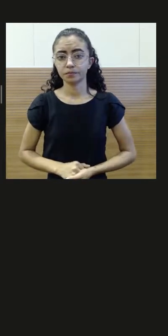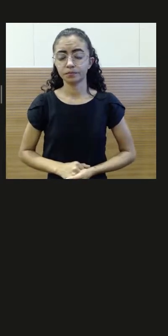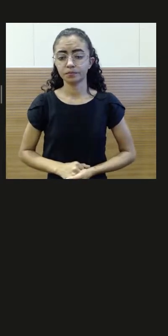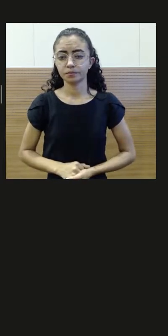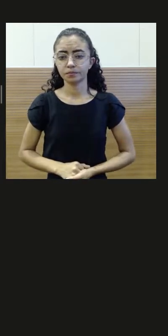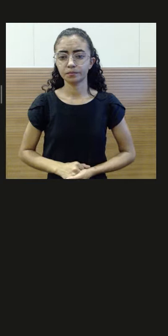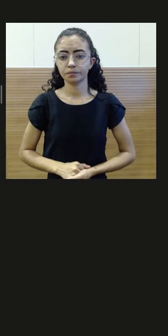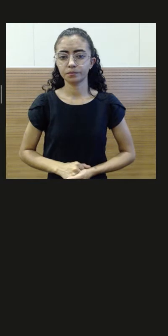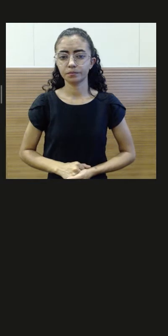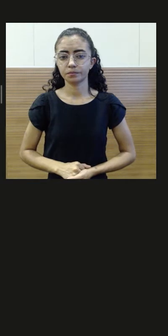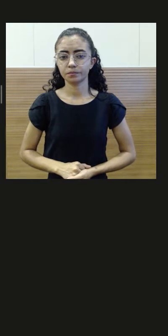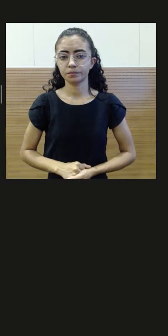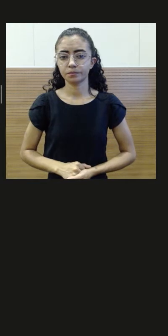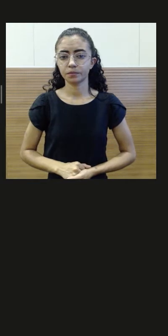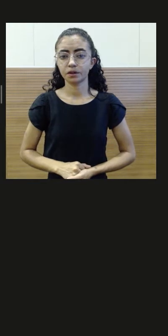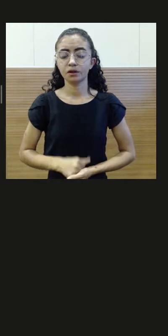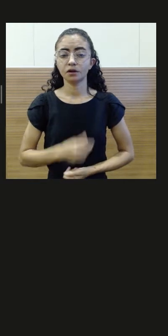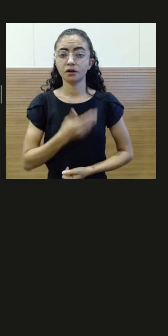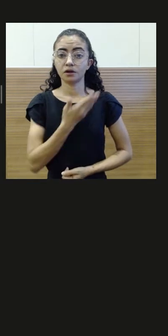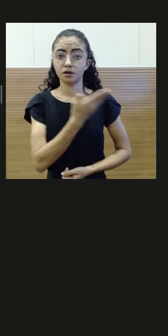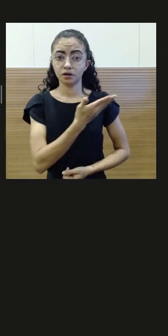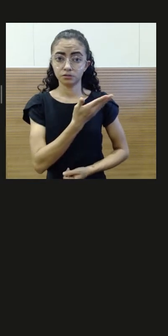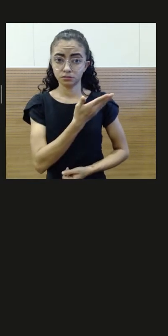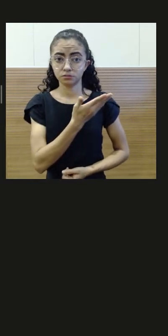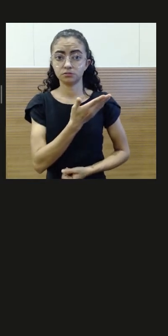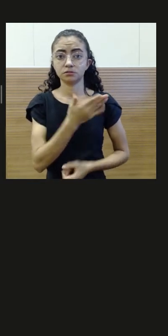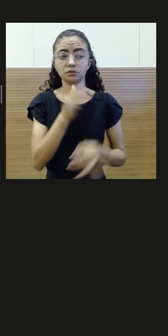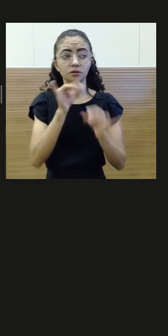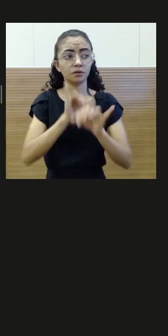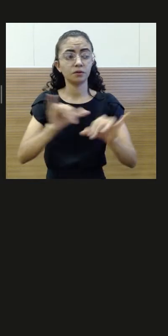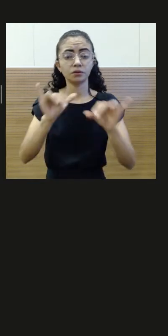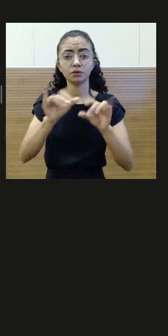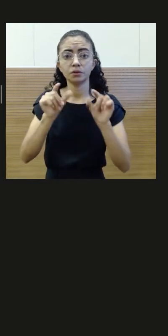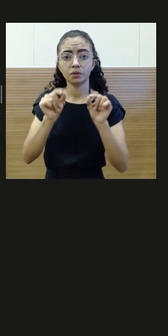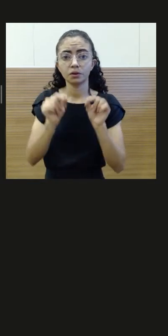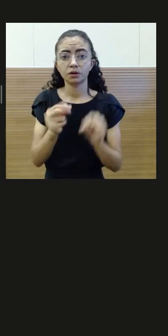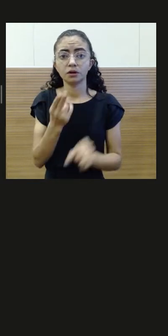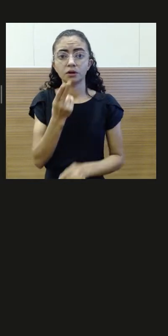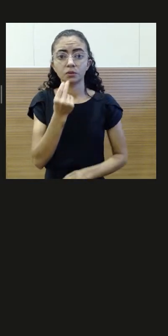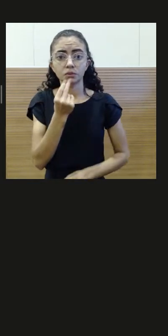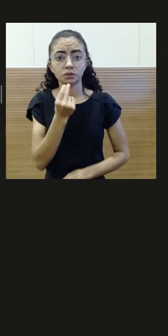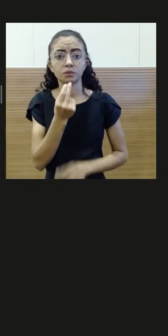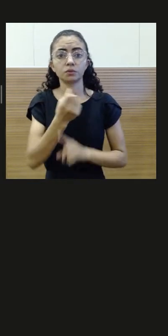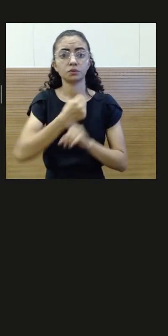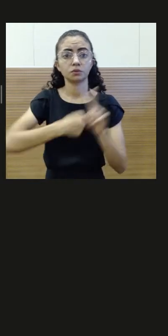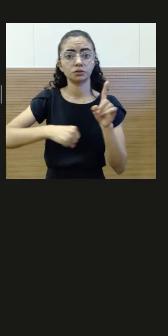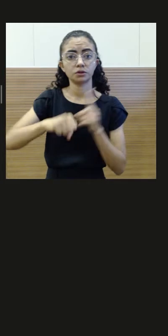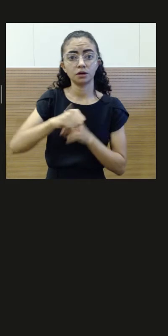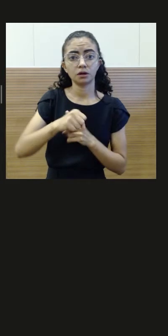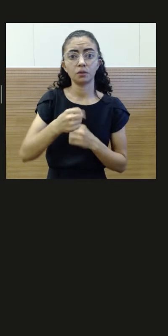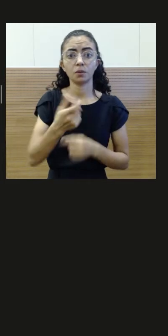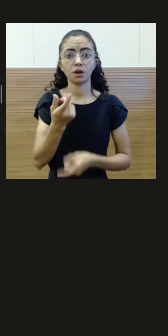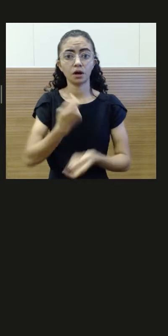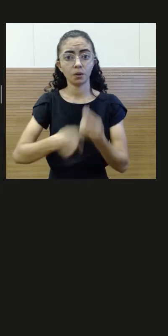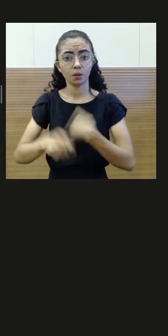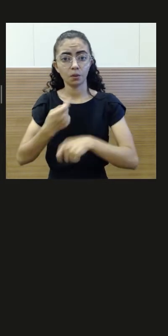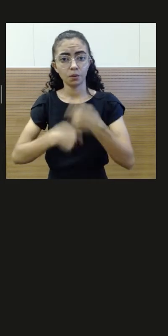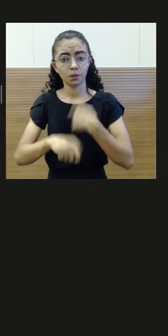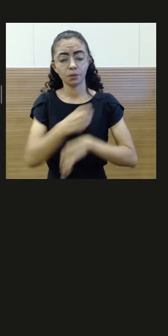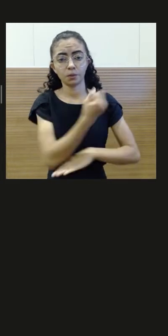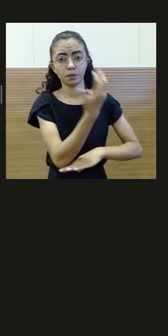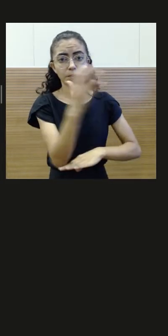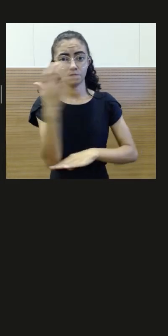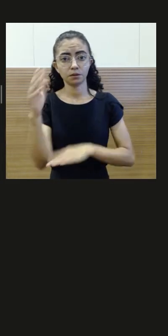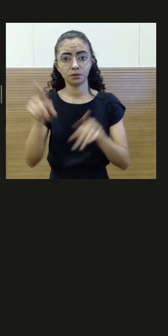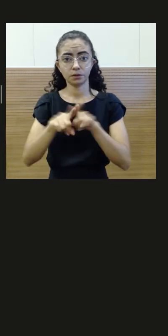a social, economic, and environmental, as well as a biological and behavioral science. Political can be